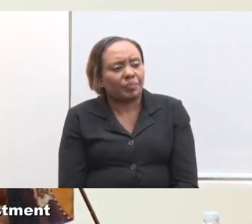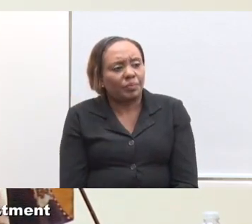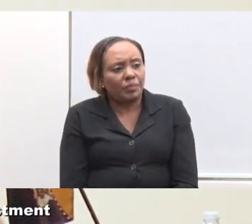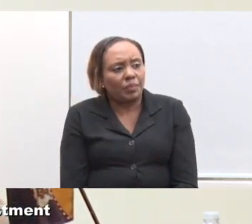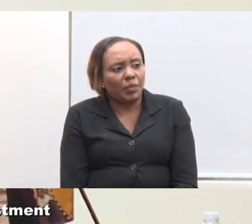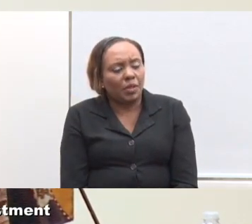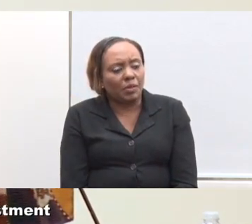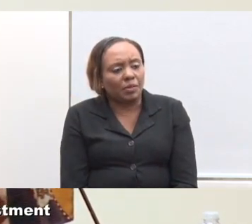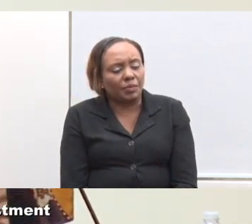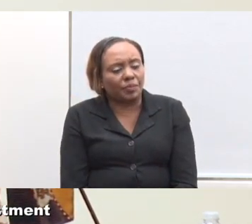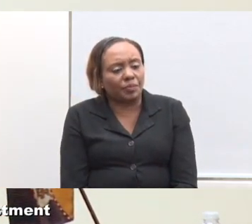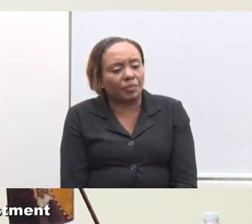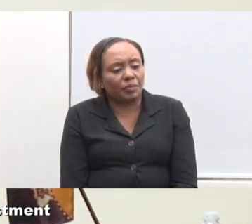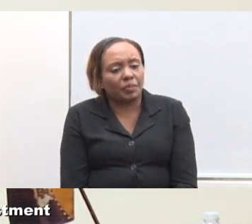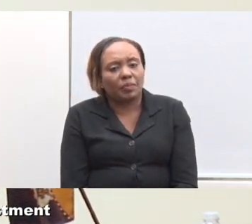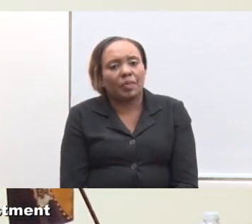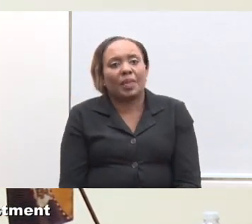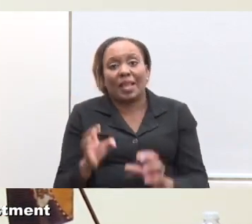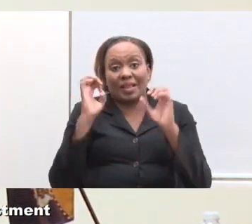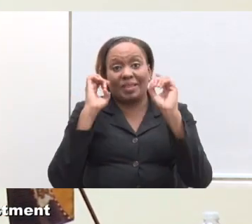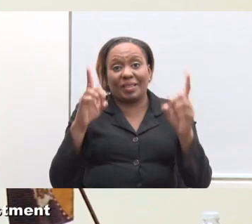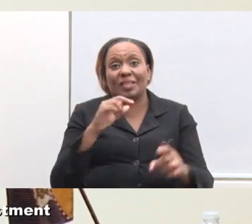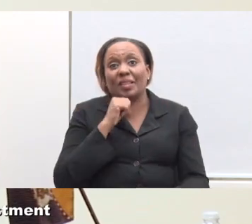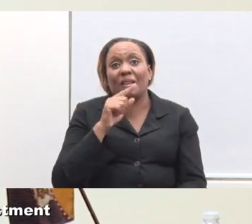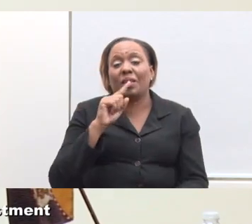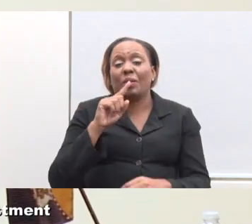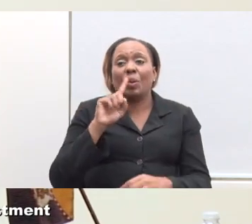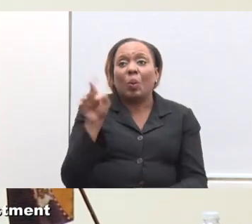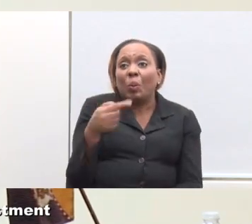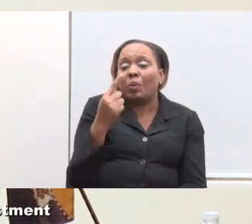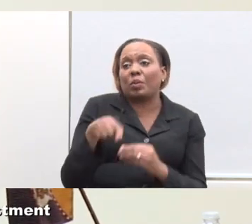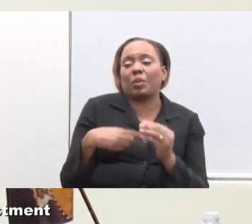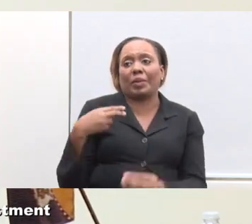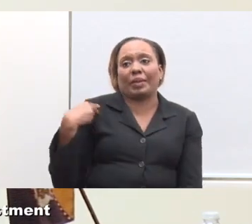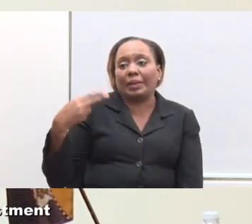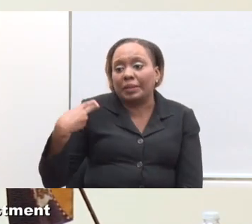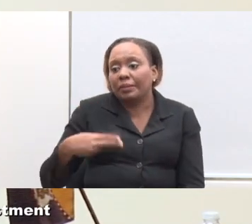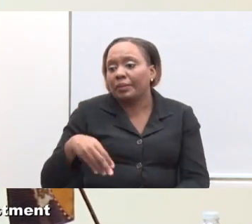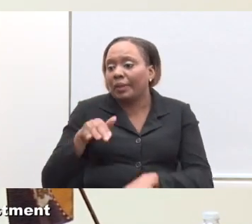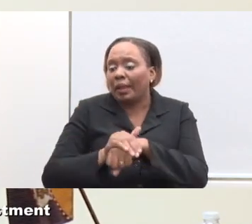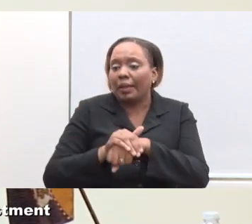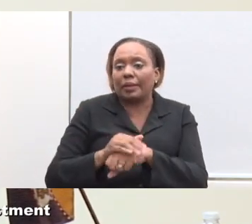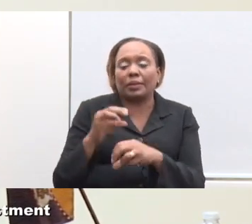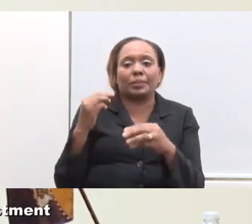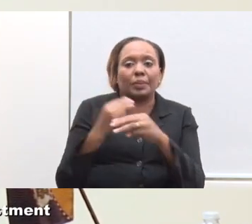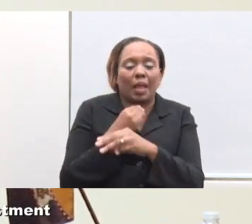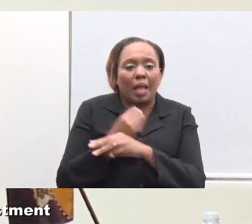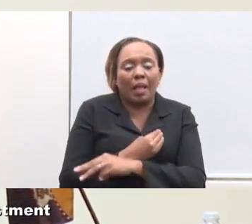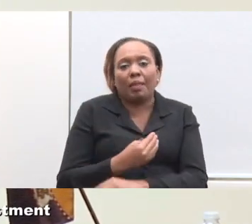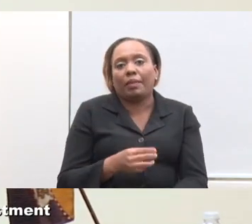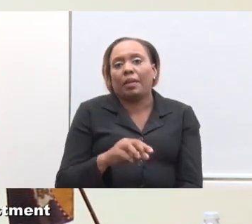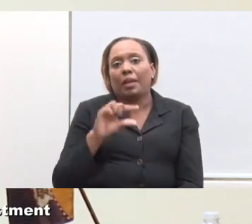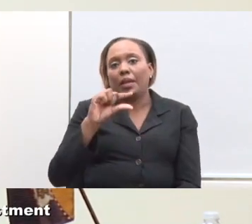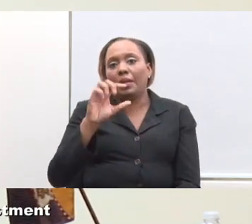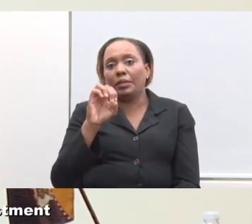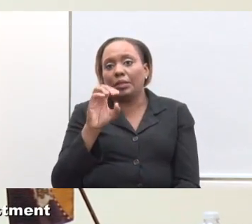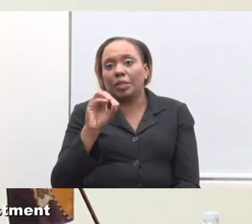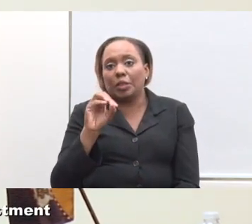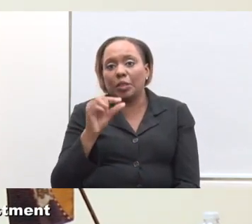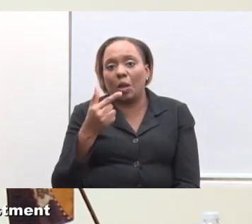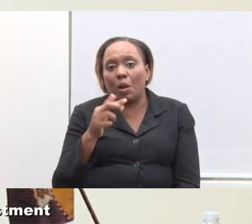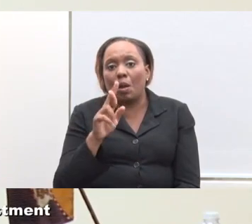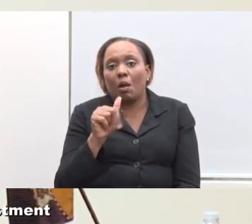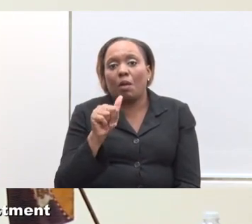about geography or history or English or maths, but it is about the development of